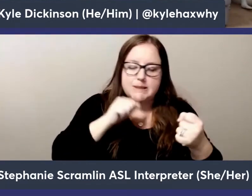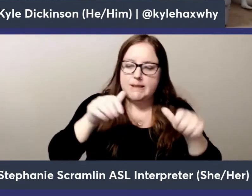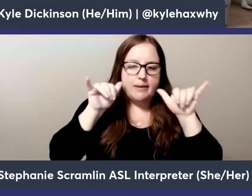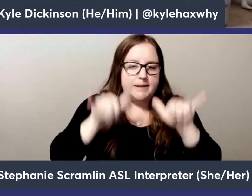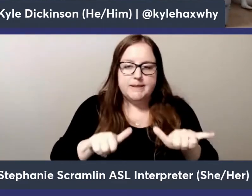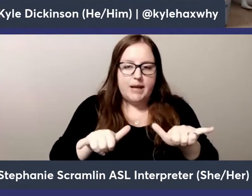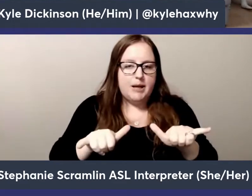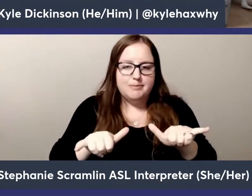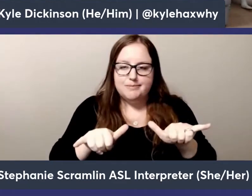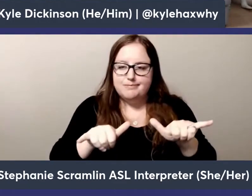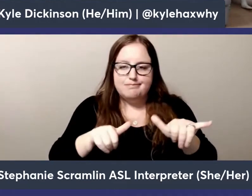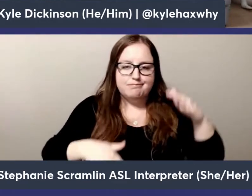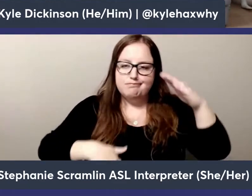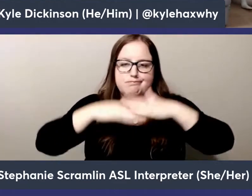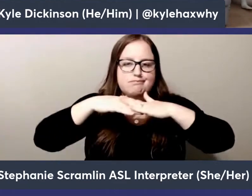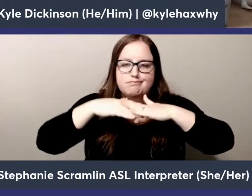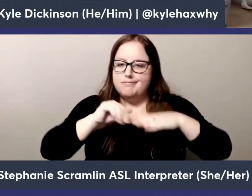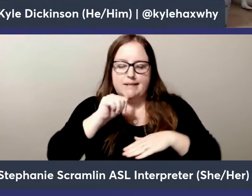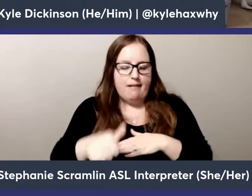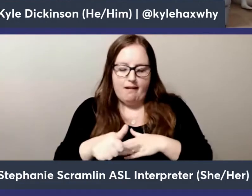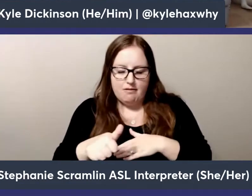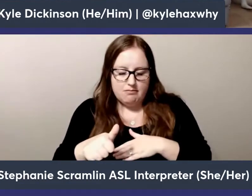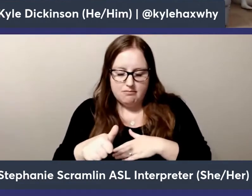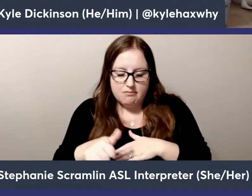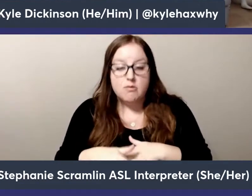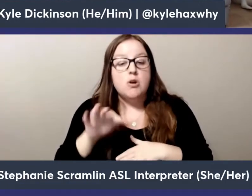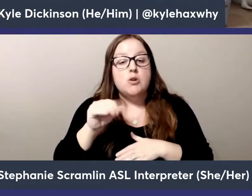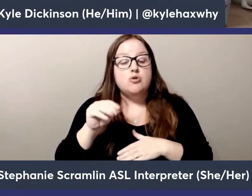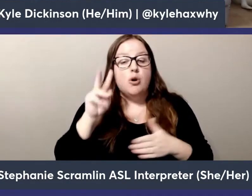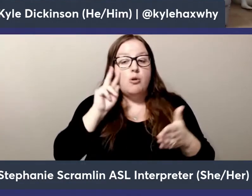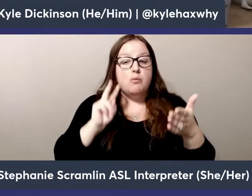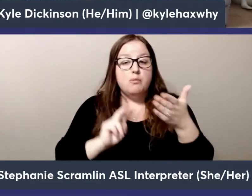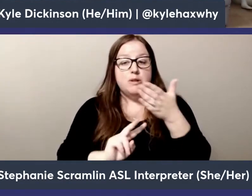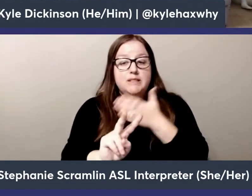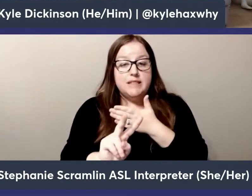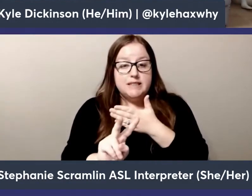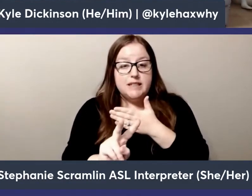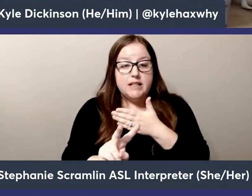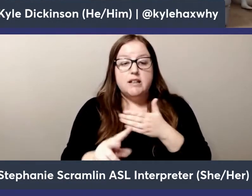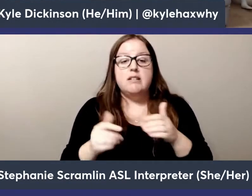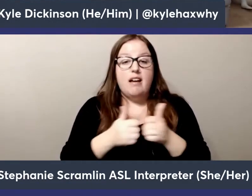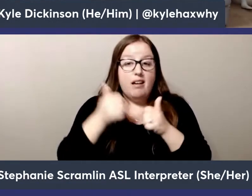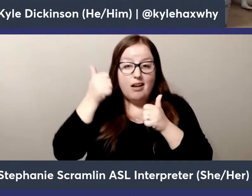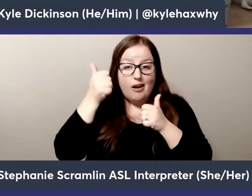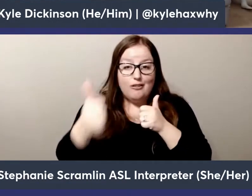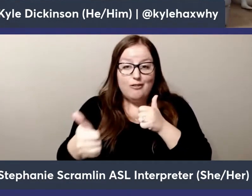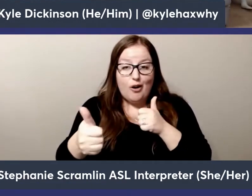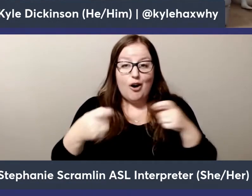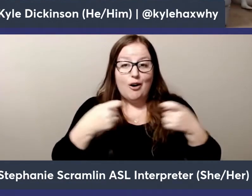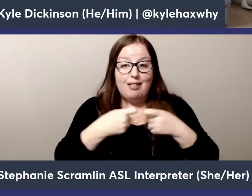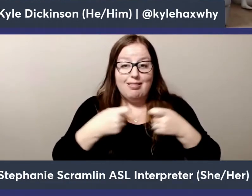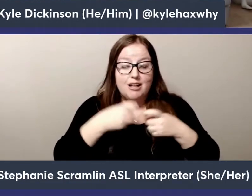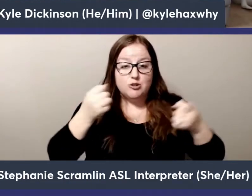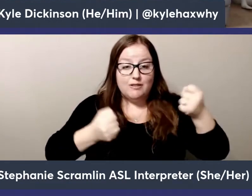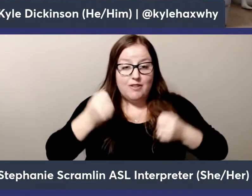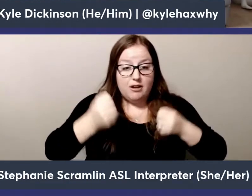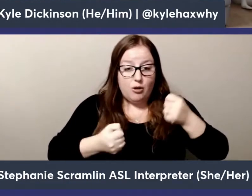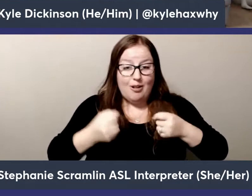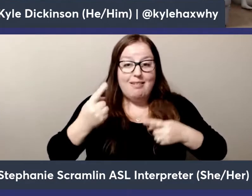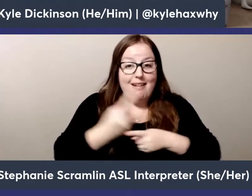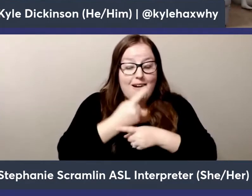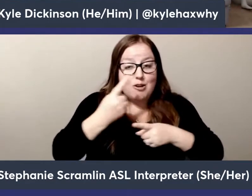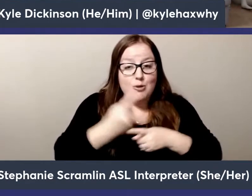same bar. And so predicting the range of an electric vehicle